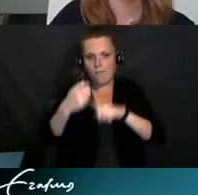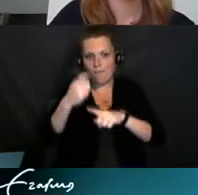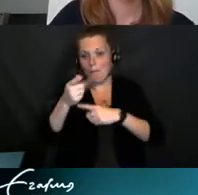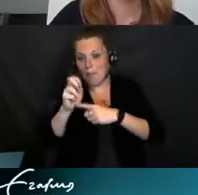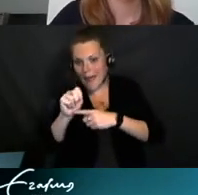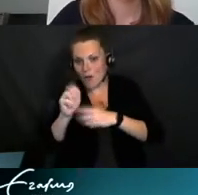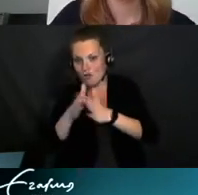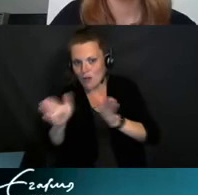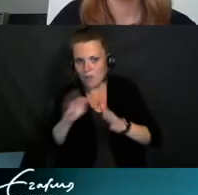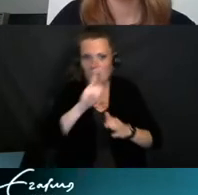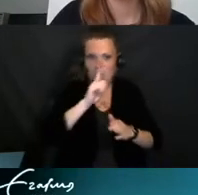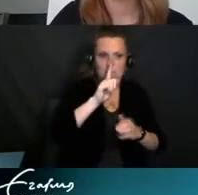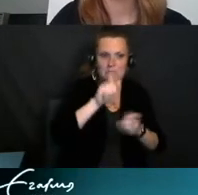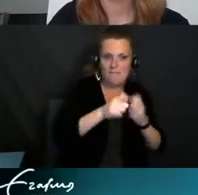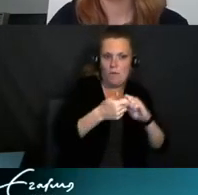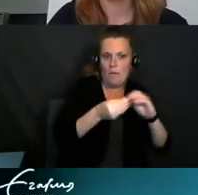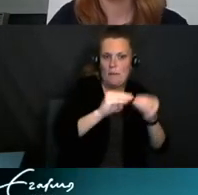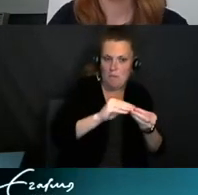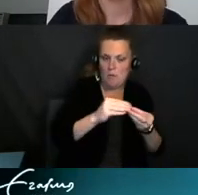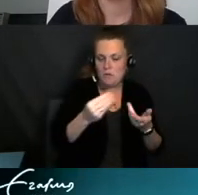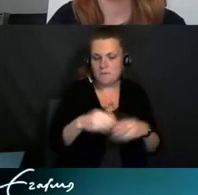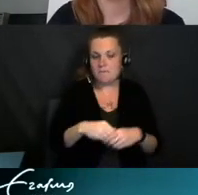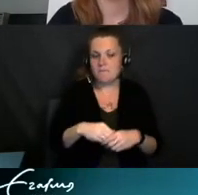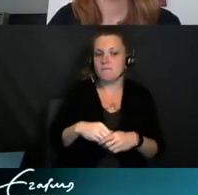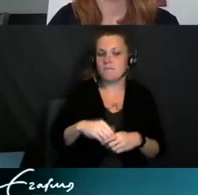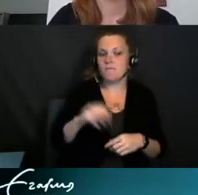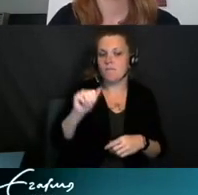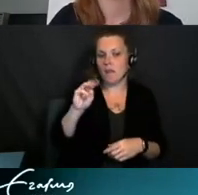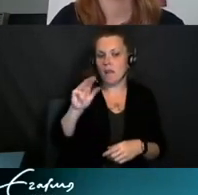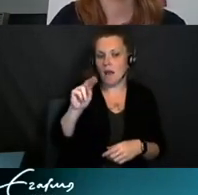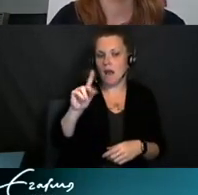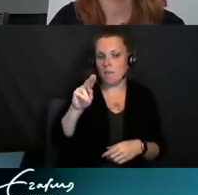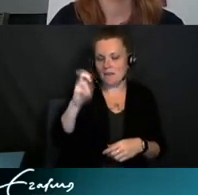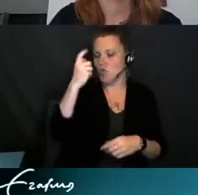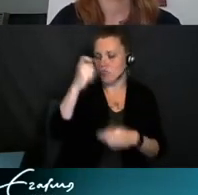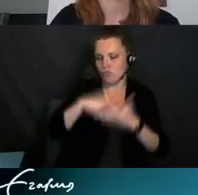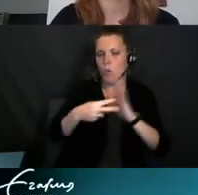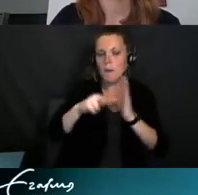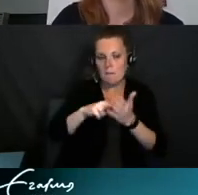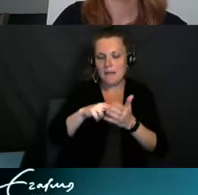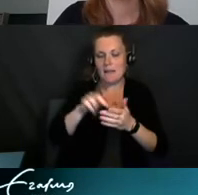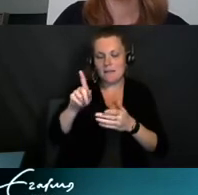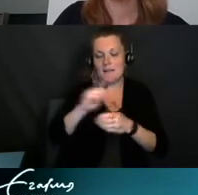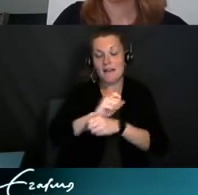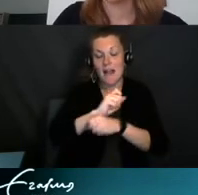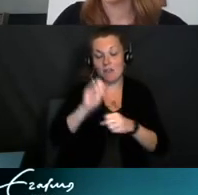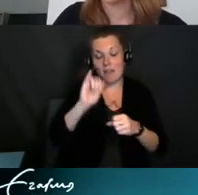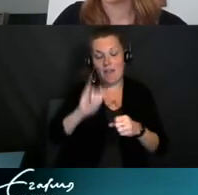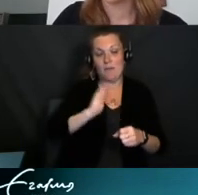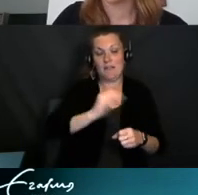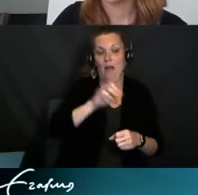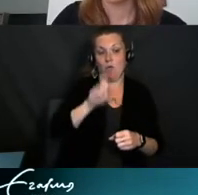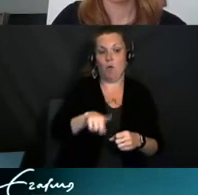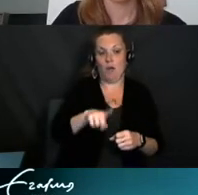Yeah, thank you, and thank you for the question. I see what you mean, and it's actually exactly a question we had in the